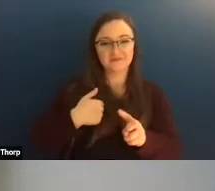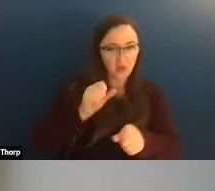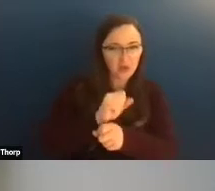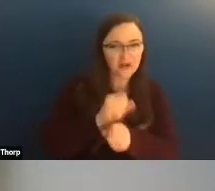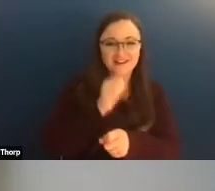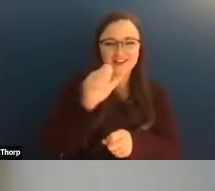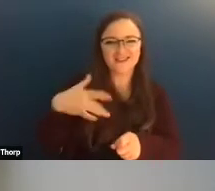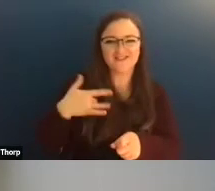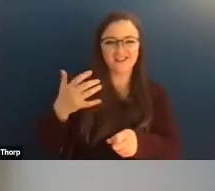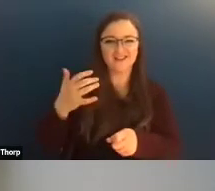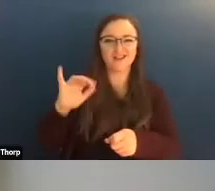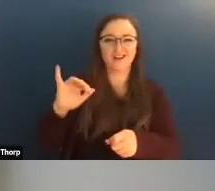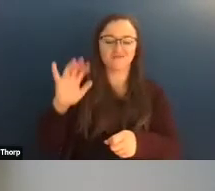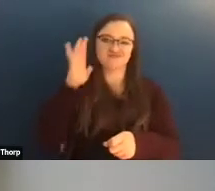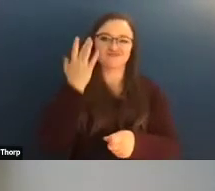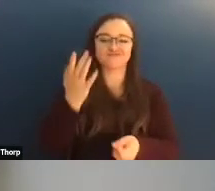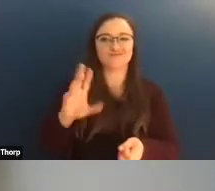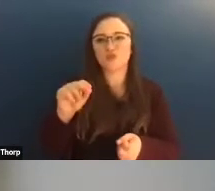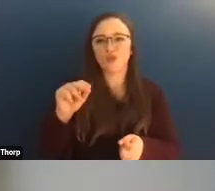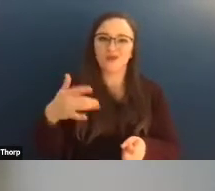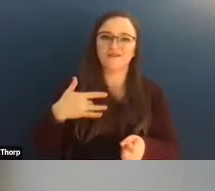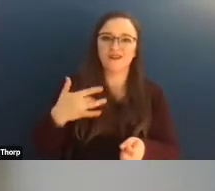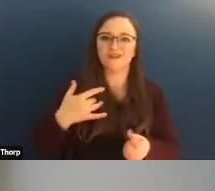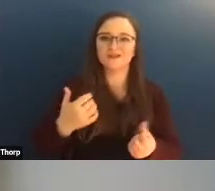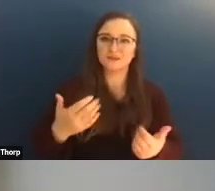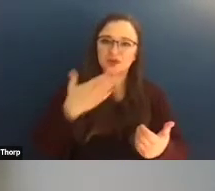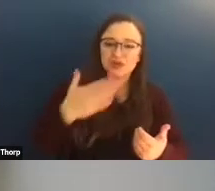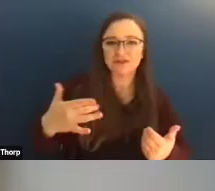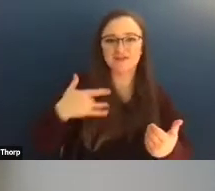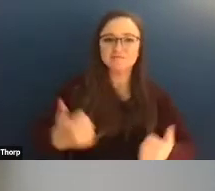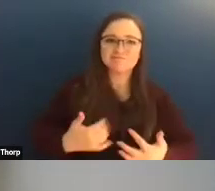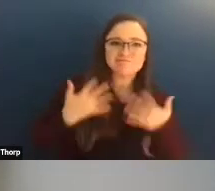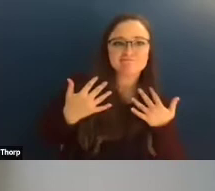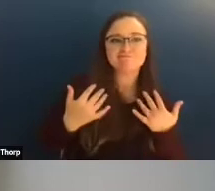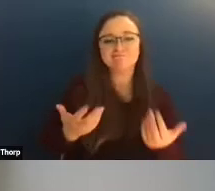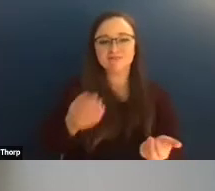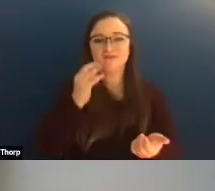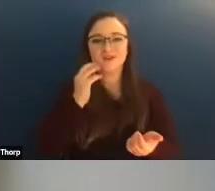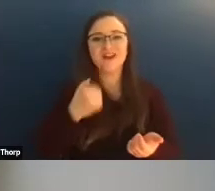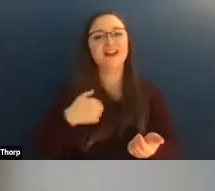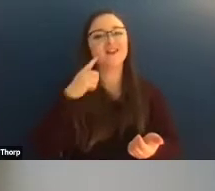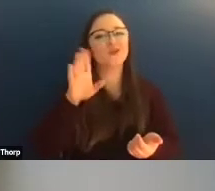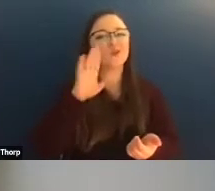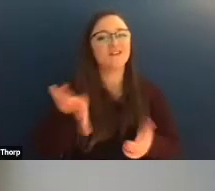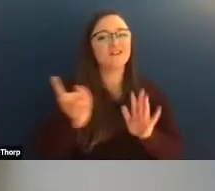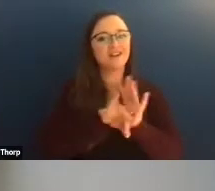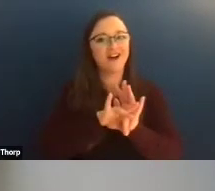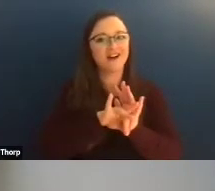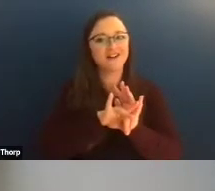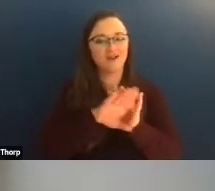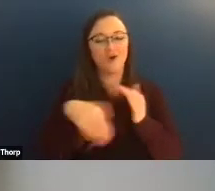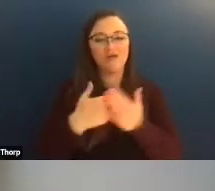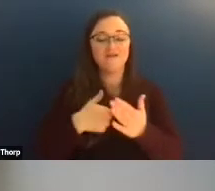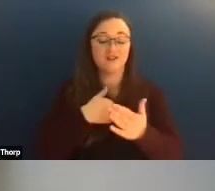is very, very rewarding. And so I think that is something that you'll find amongst all of us that really enjoy what we